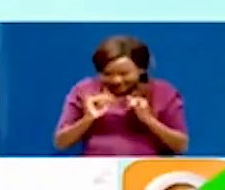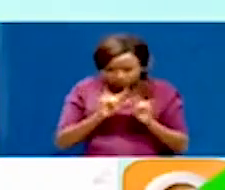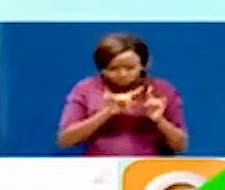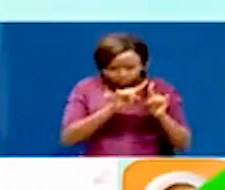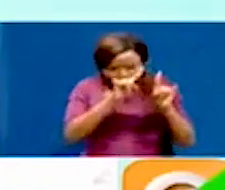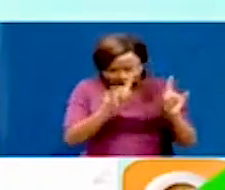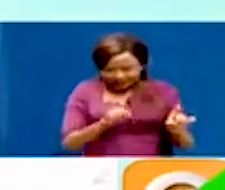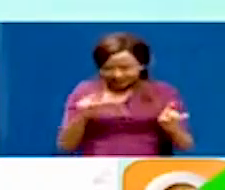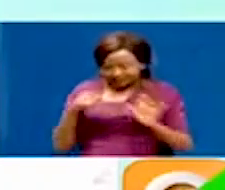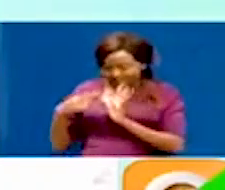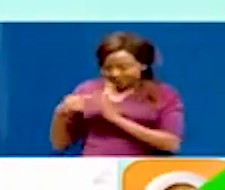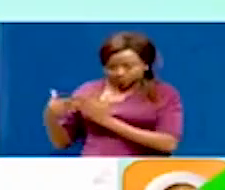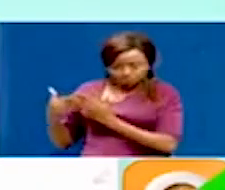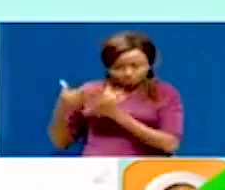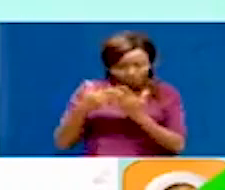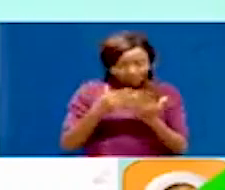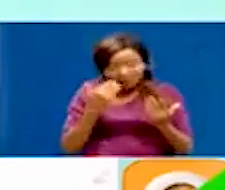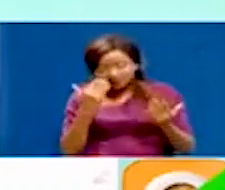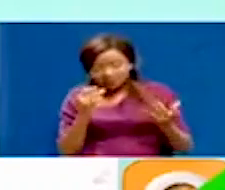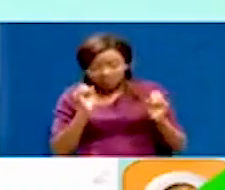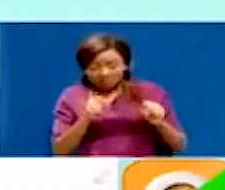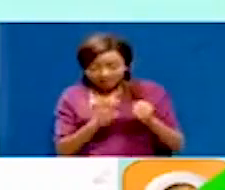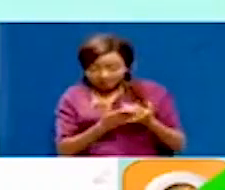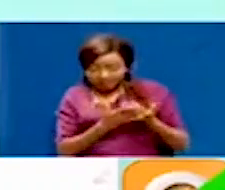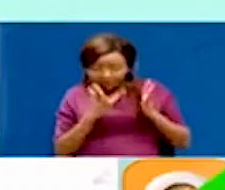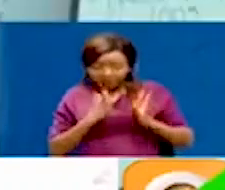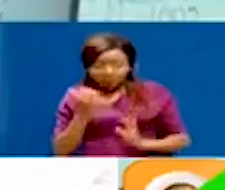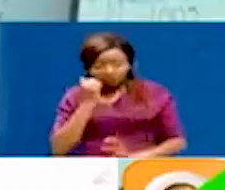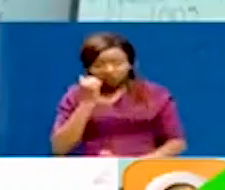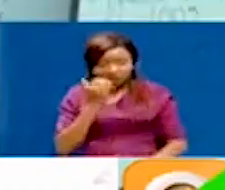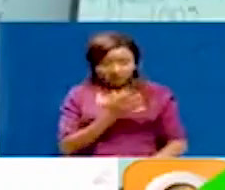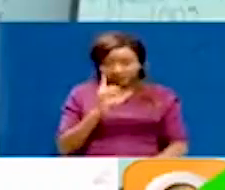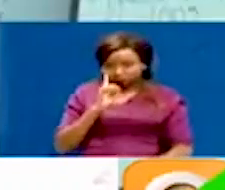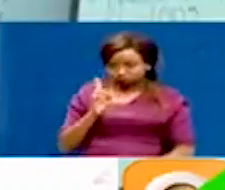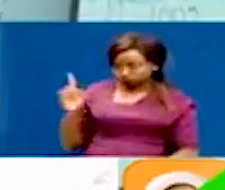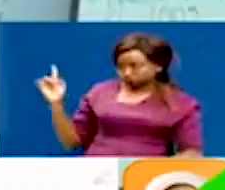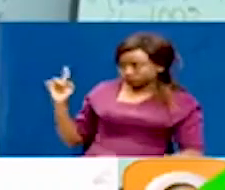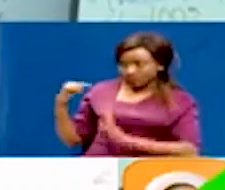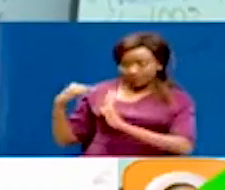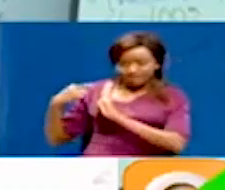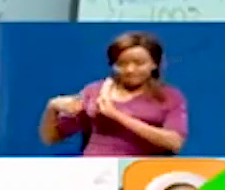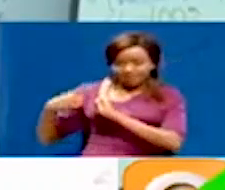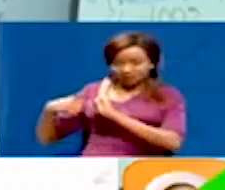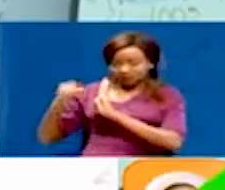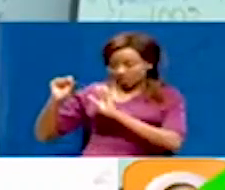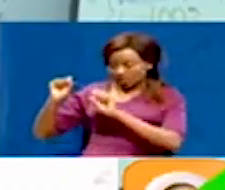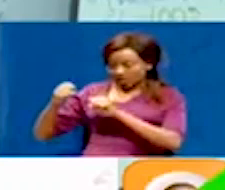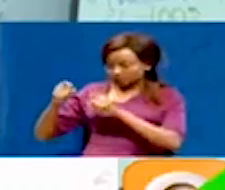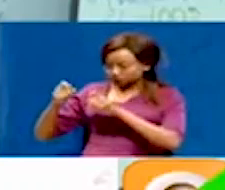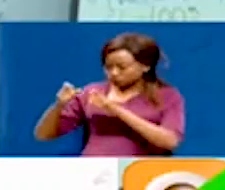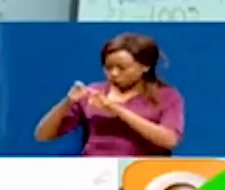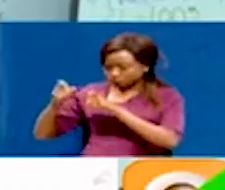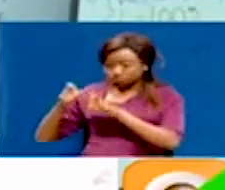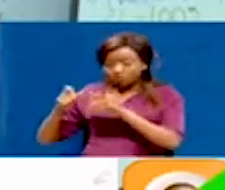ventilator to aid the fight against the fast spreading coronavirus. This machine we have made is able to regulate the percentage